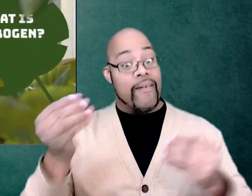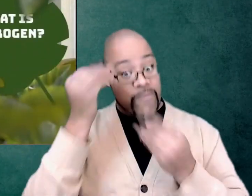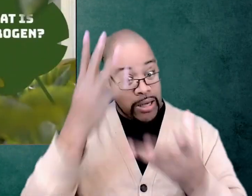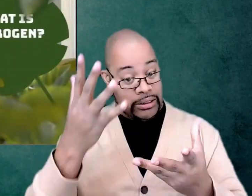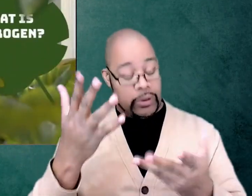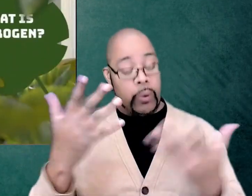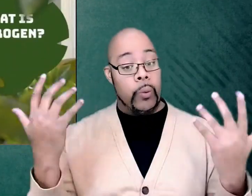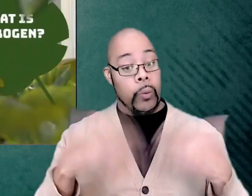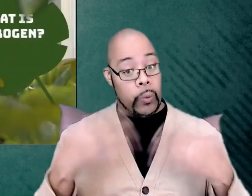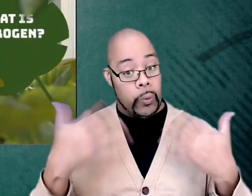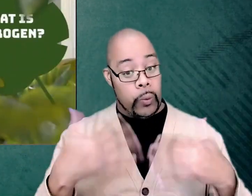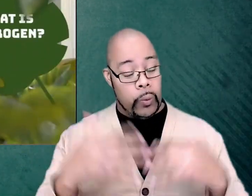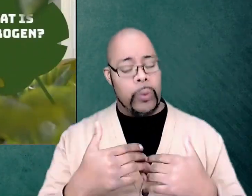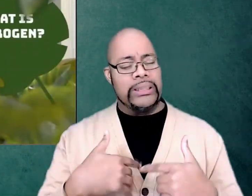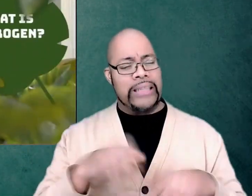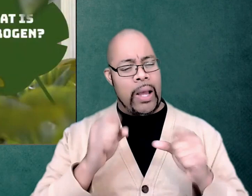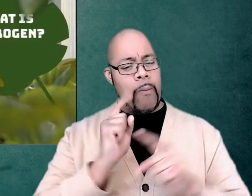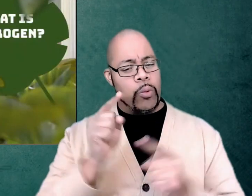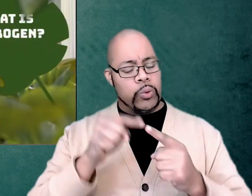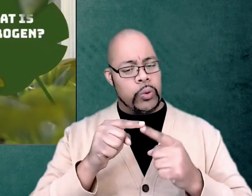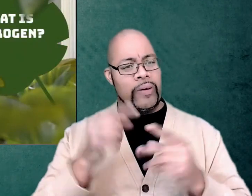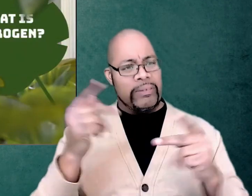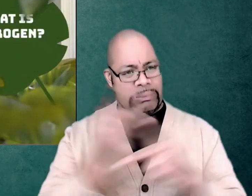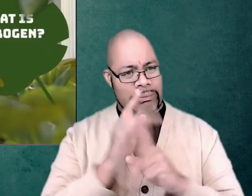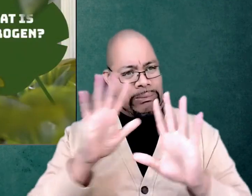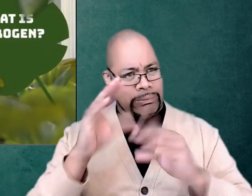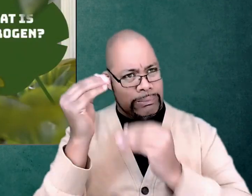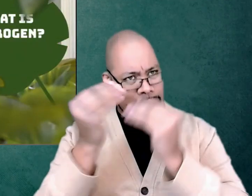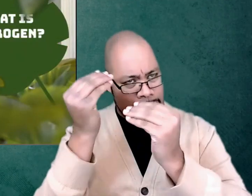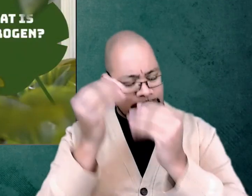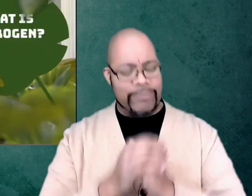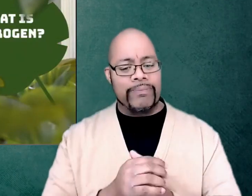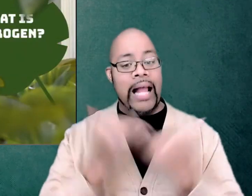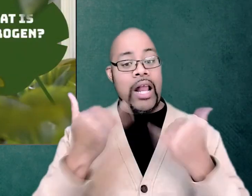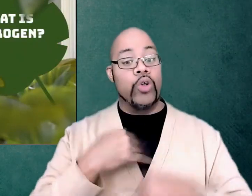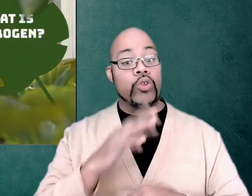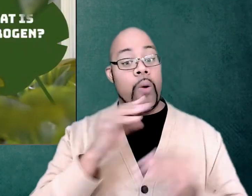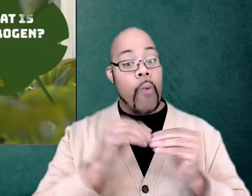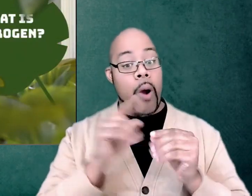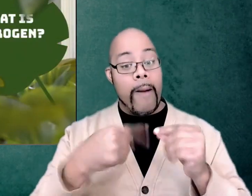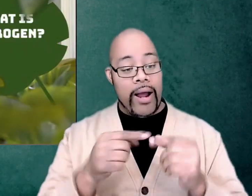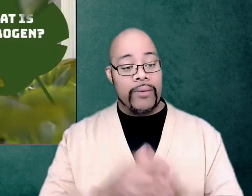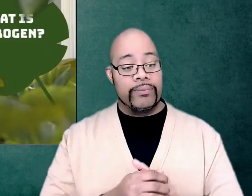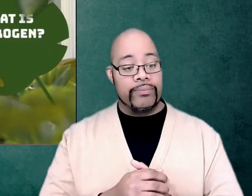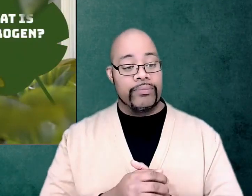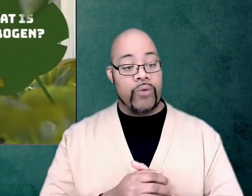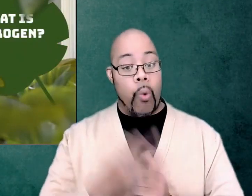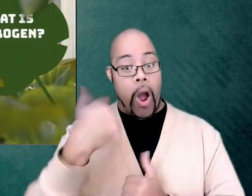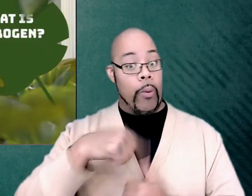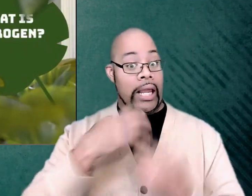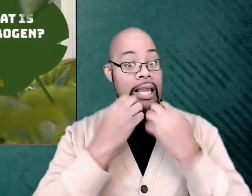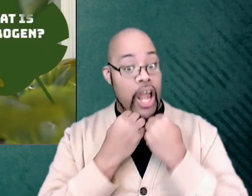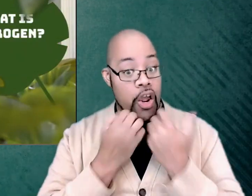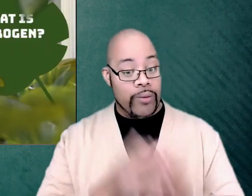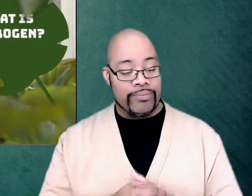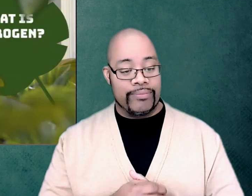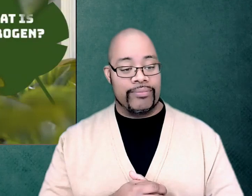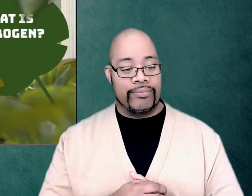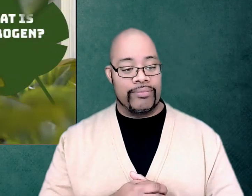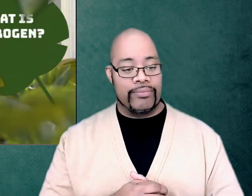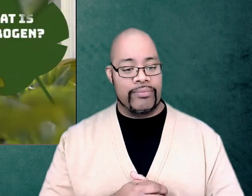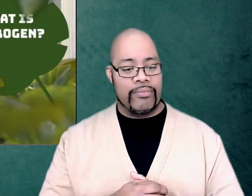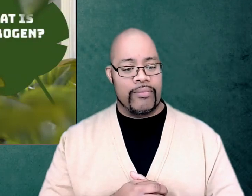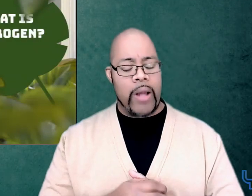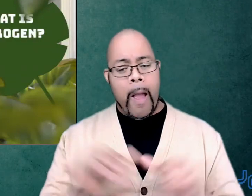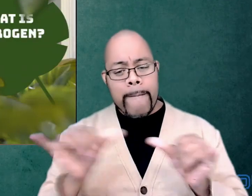was a lot of information to take in. So let's just take a moment to digest it all. And now we're going to talk about why do we care,